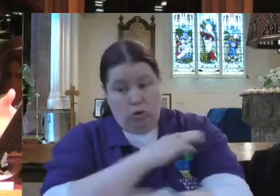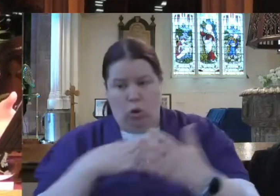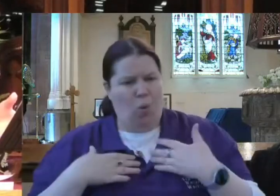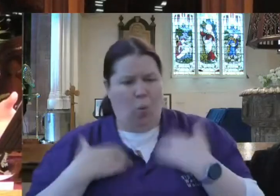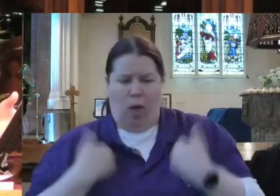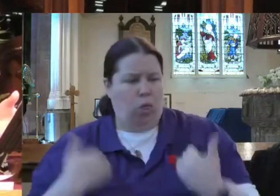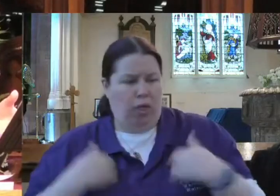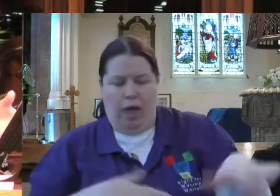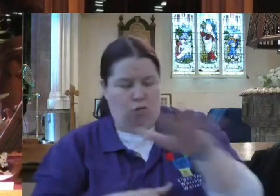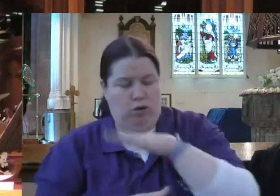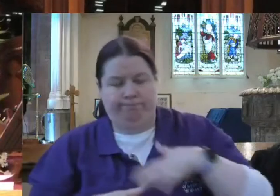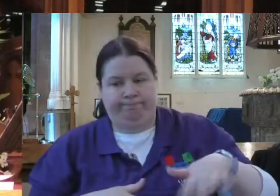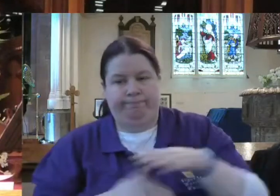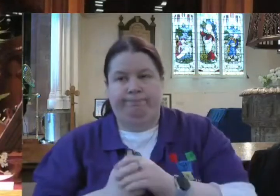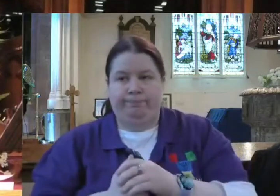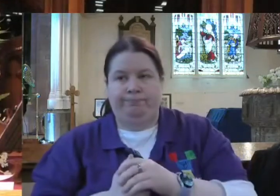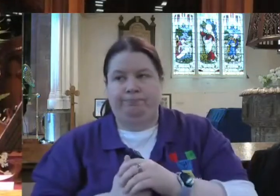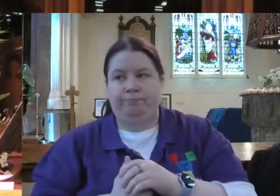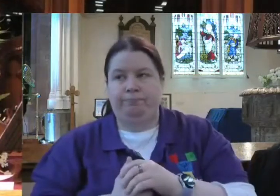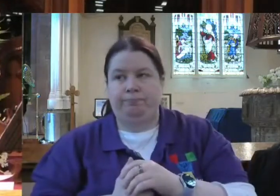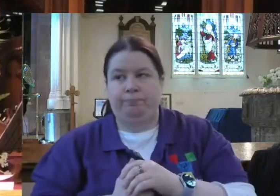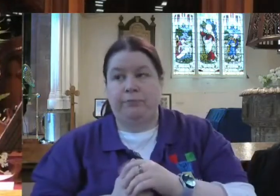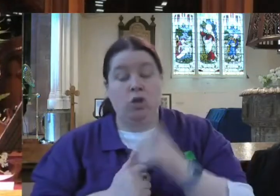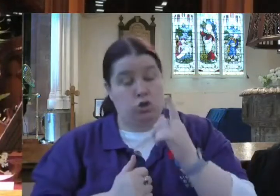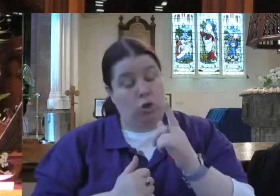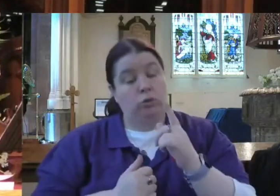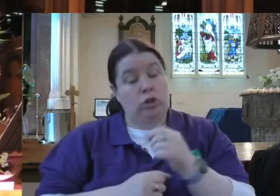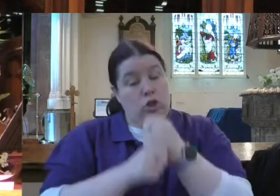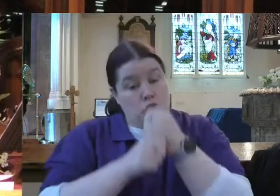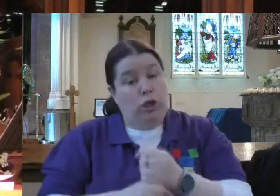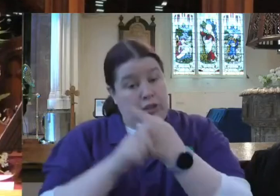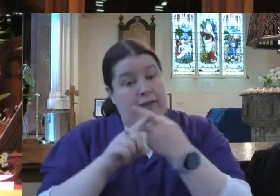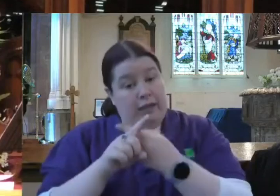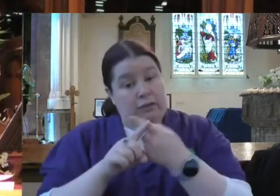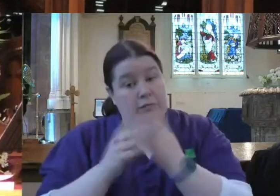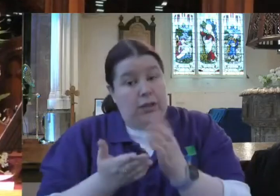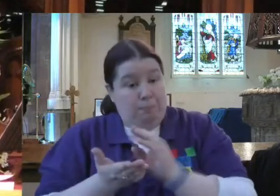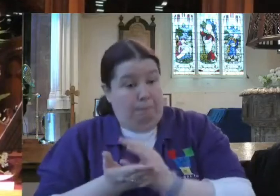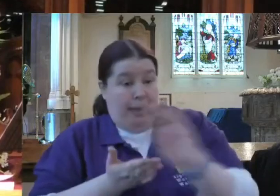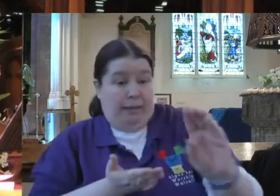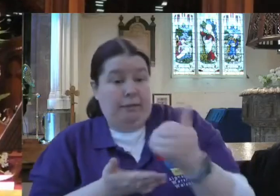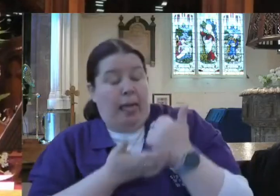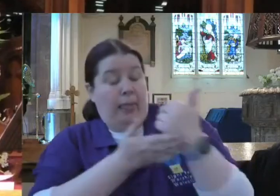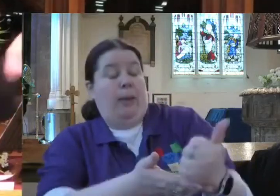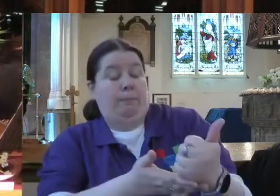wealthy, a socially poor area. So the Church of England does put its money where its mouth is.